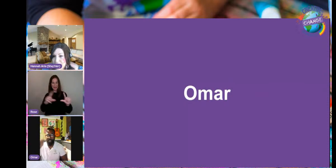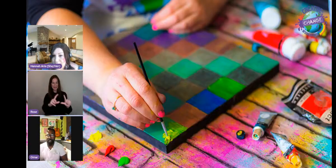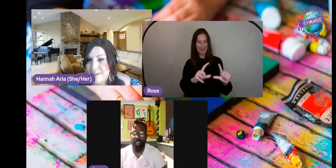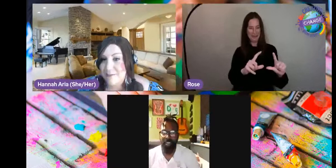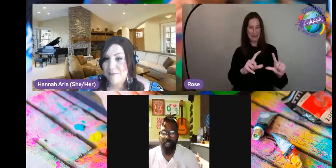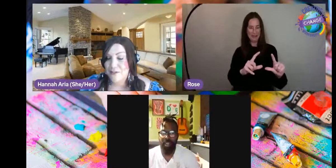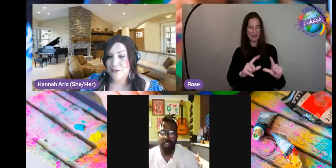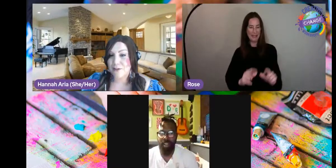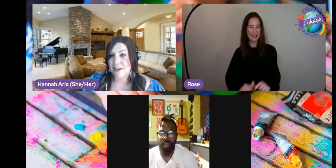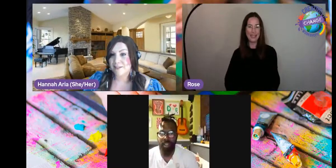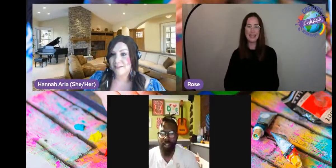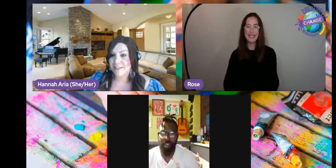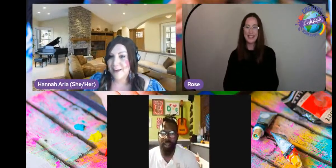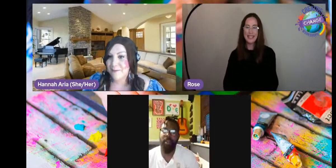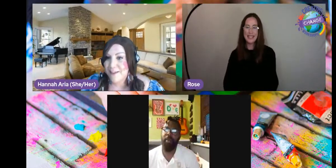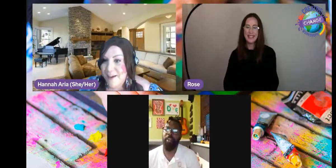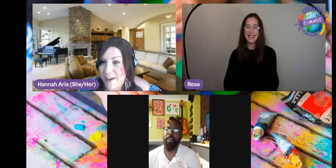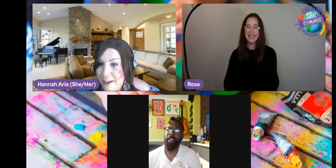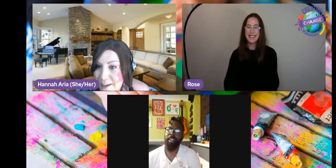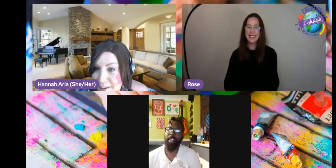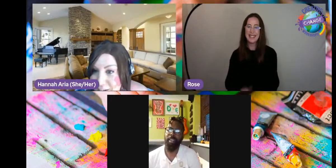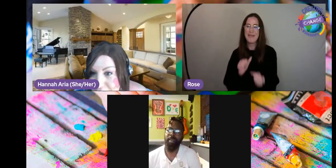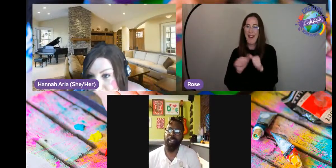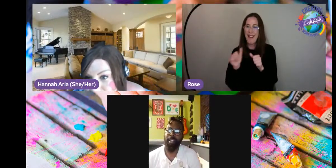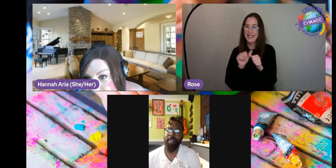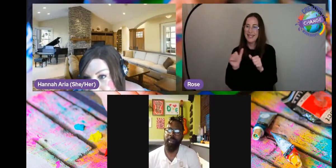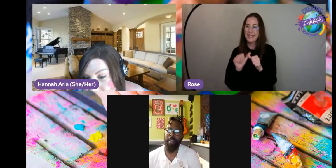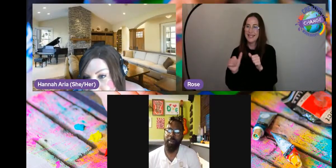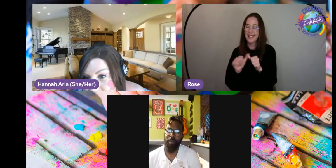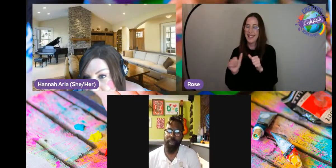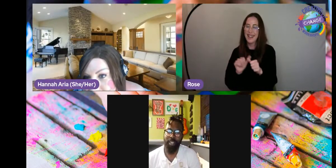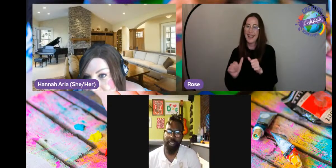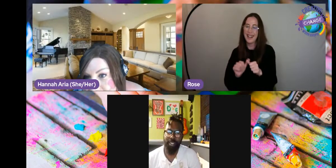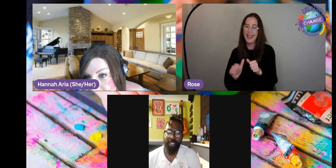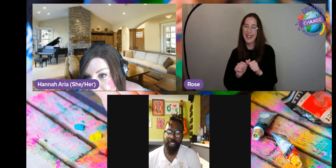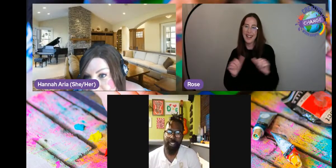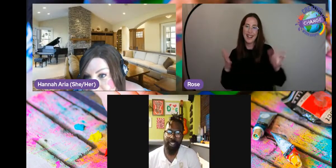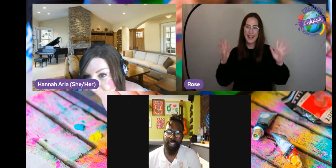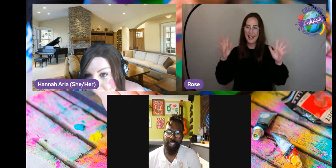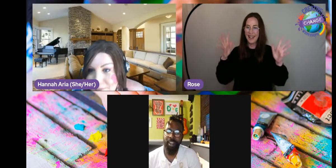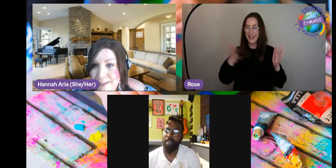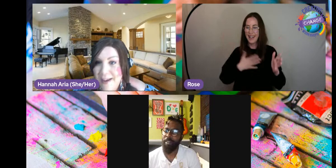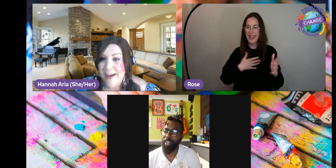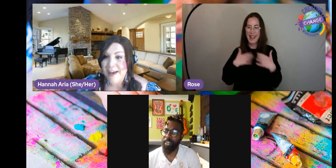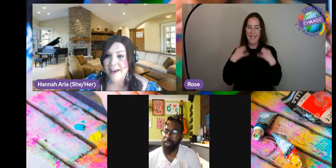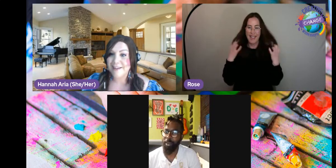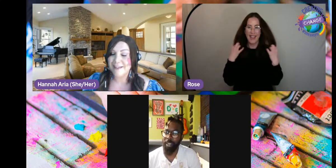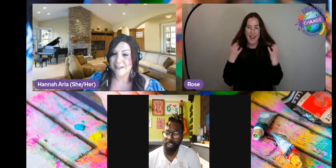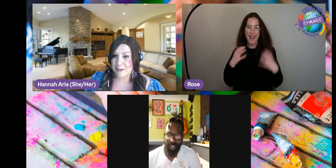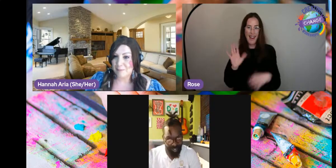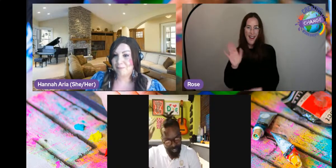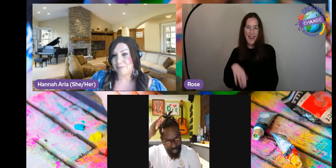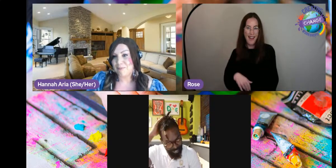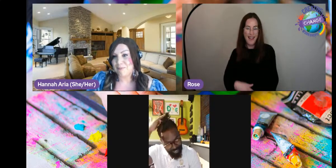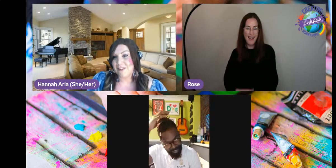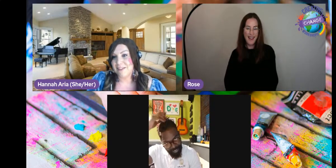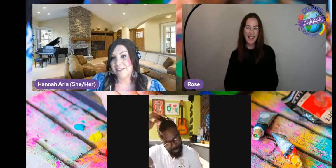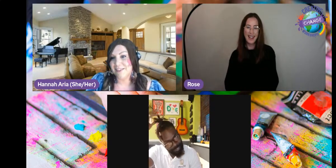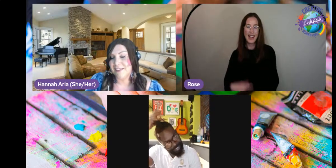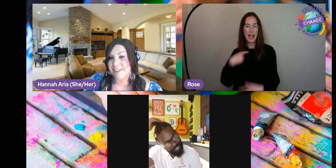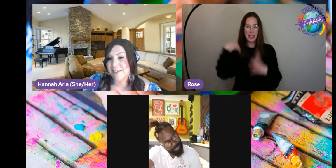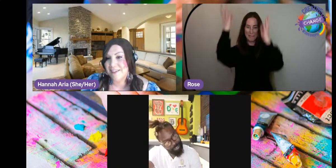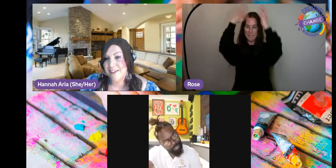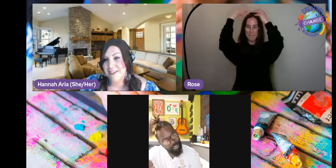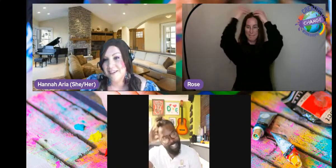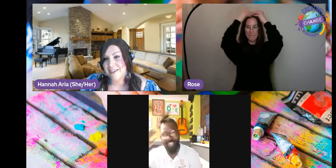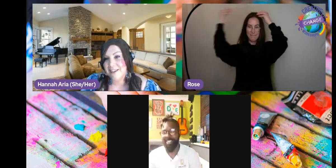my screen. Sorry. Oh, there we go. There we I am loving the hair. Loving the hair. you. I actually did